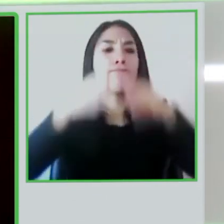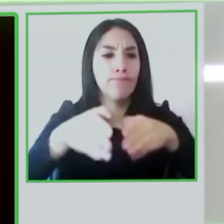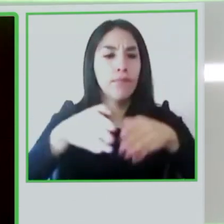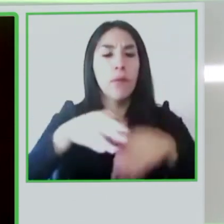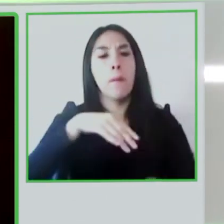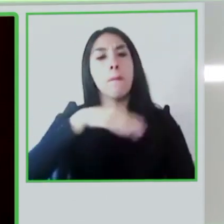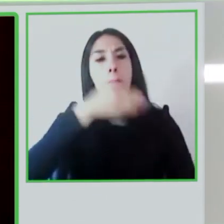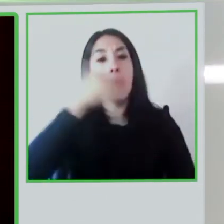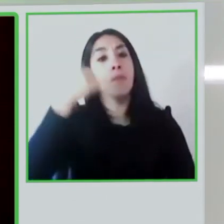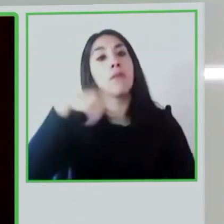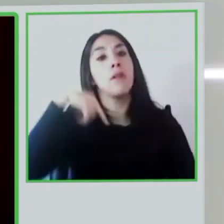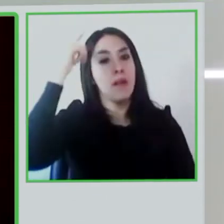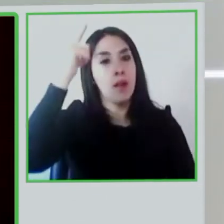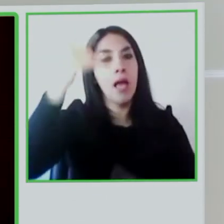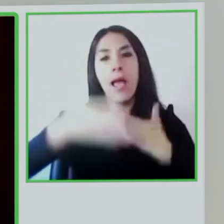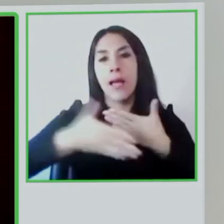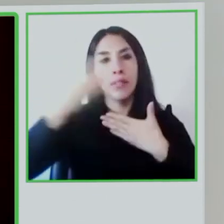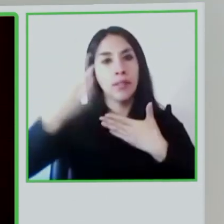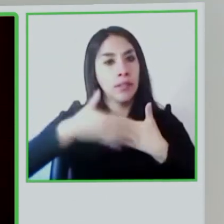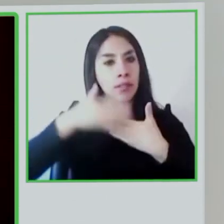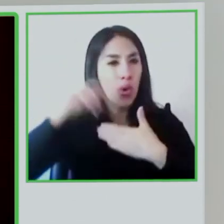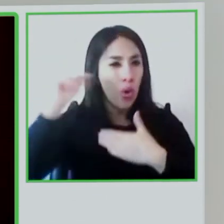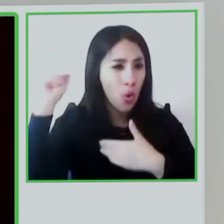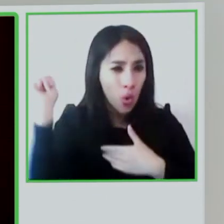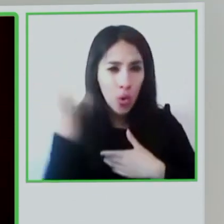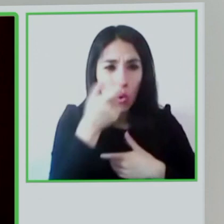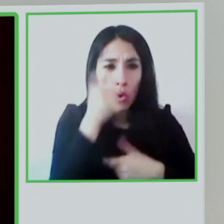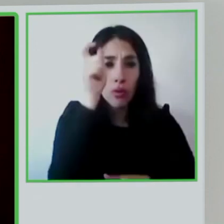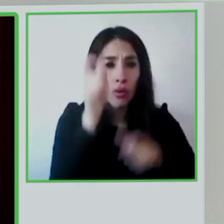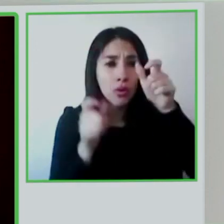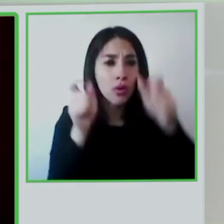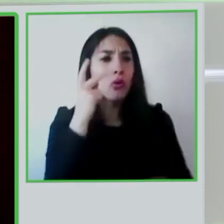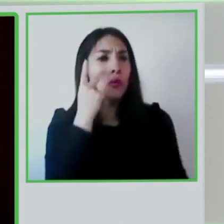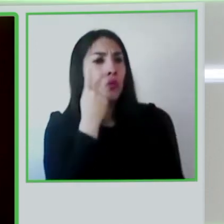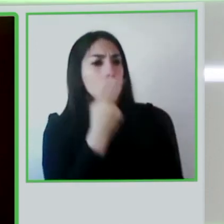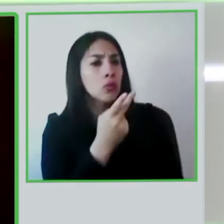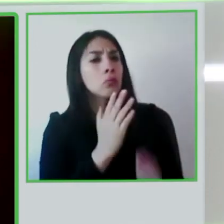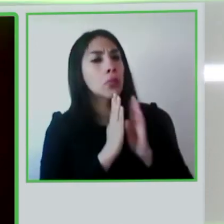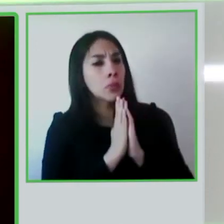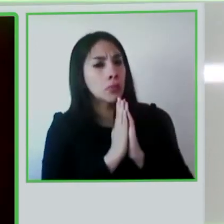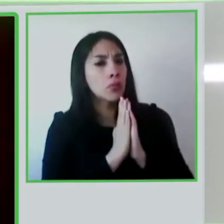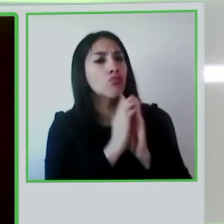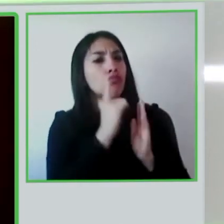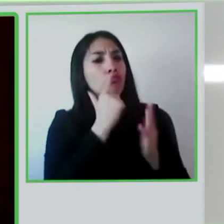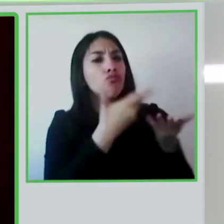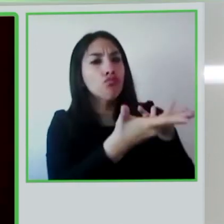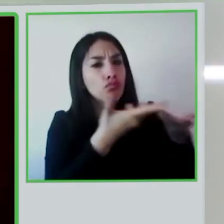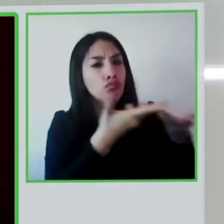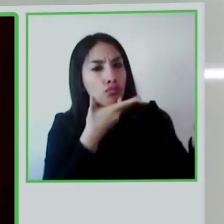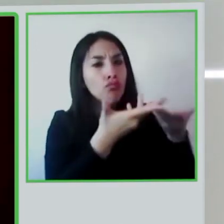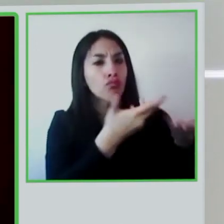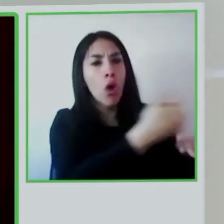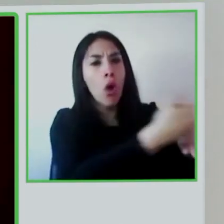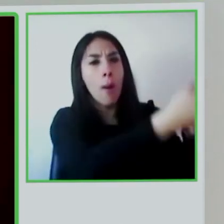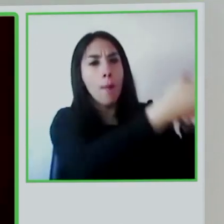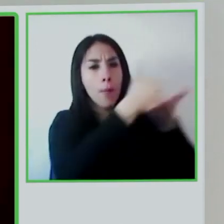for everyone and say, yes, I would like to receive a little bit of help and support to perform my